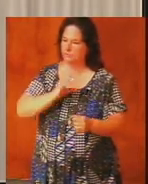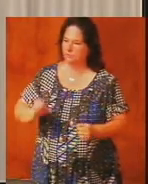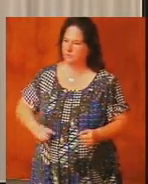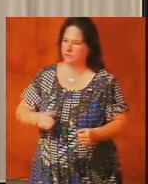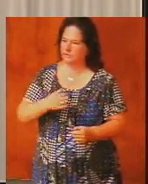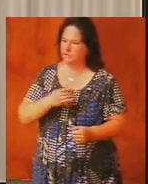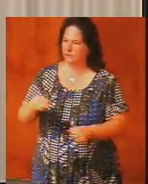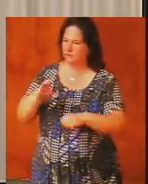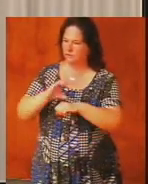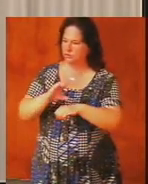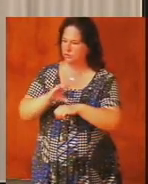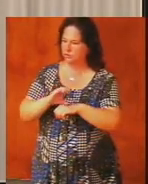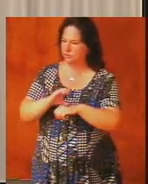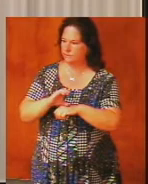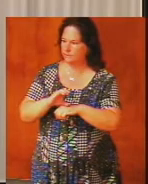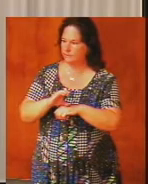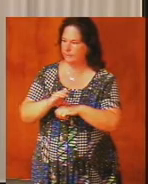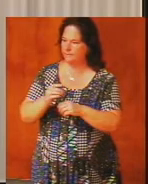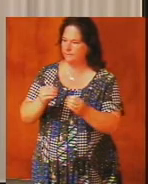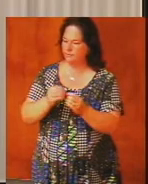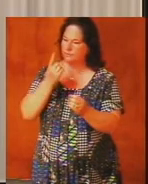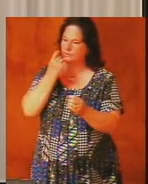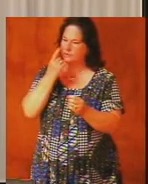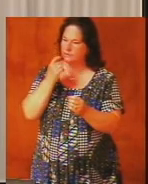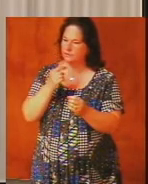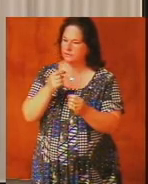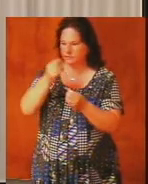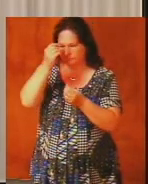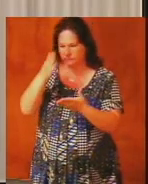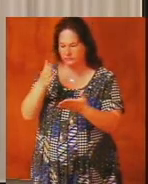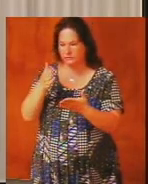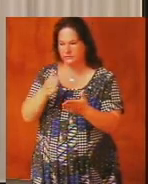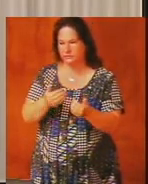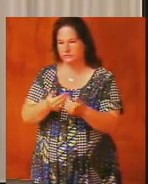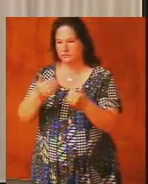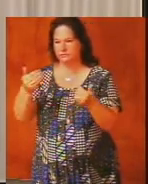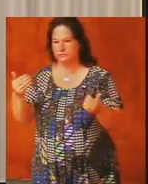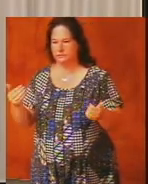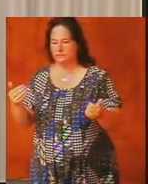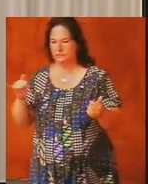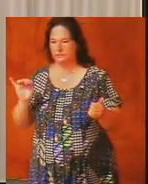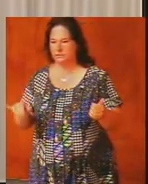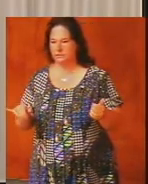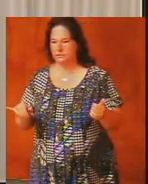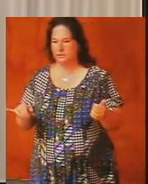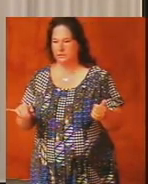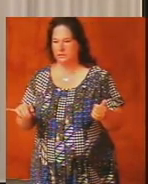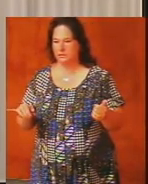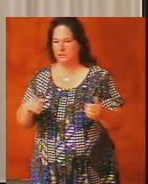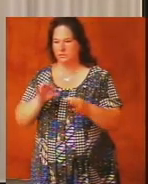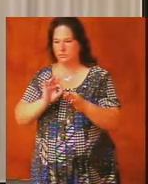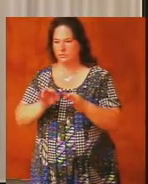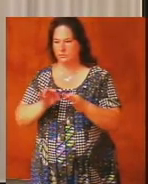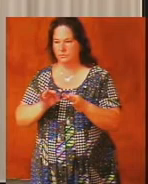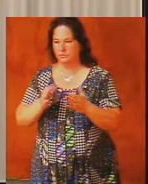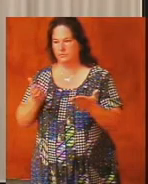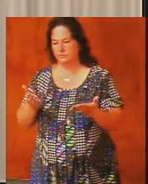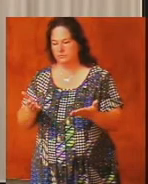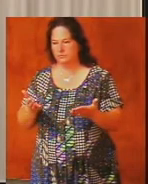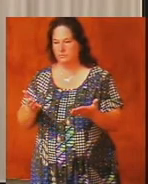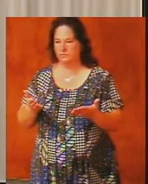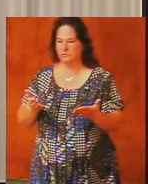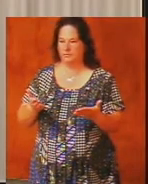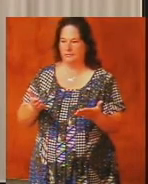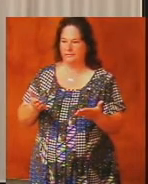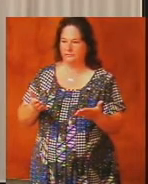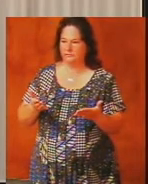church. More recent commentaries have moved away from that type of interpretation,